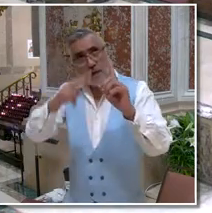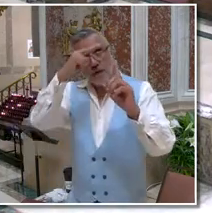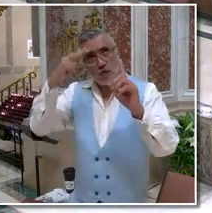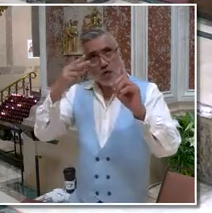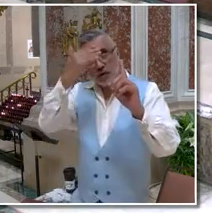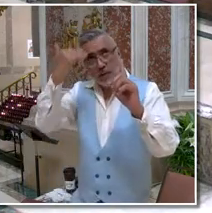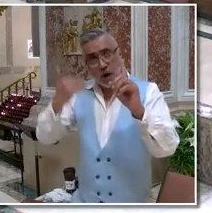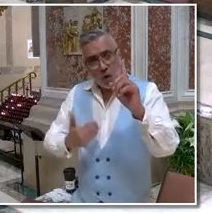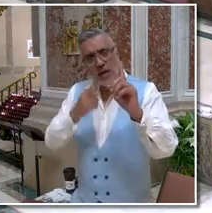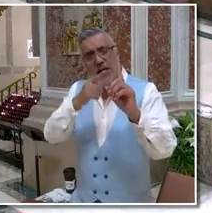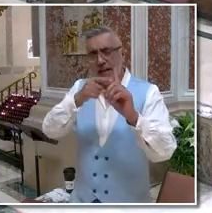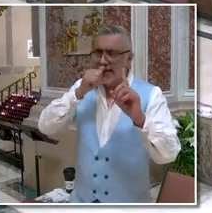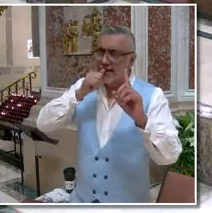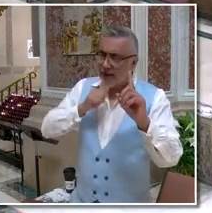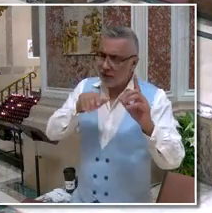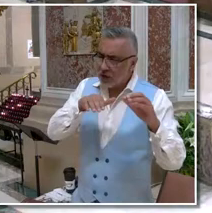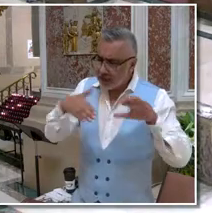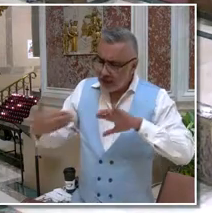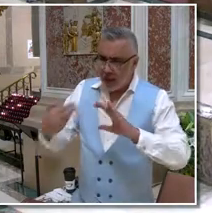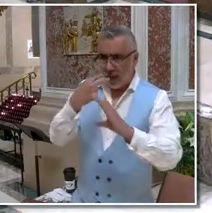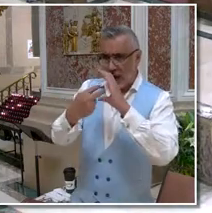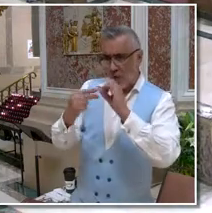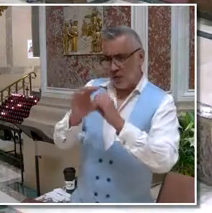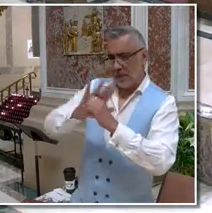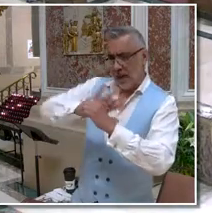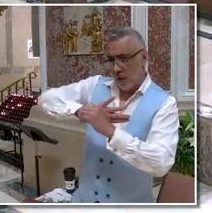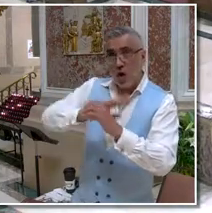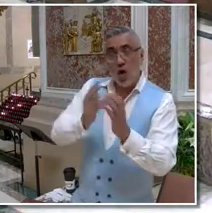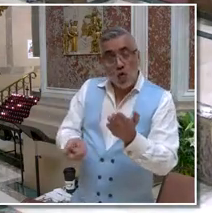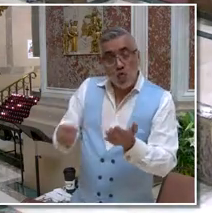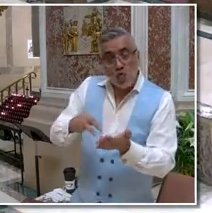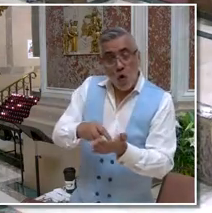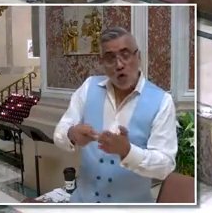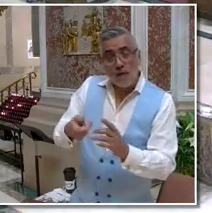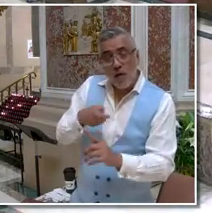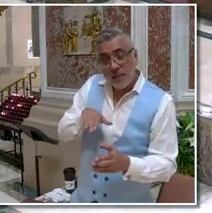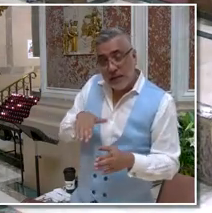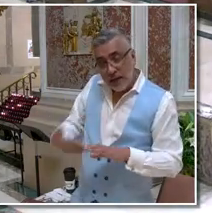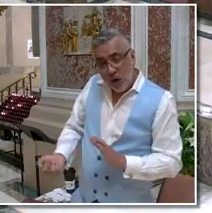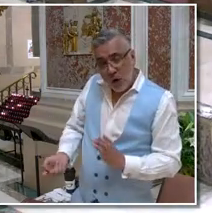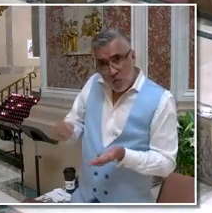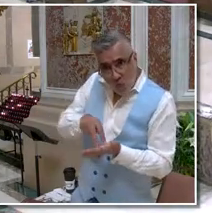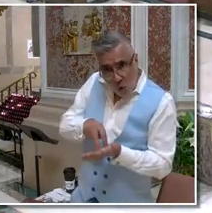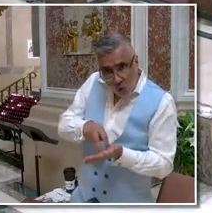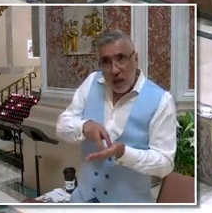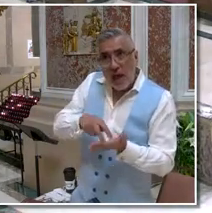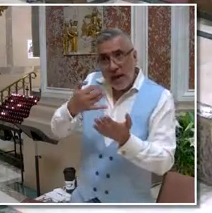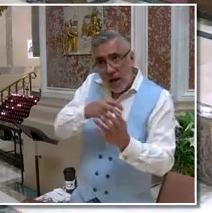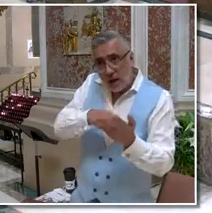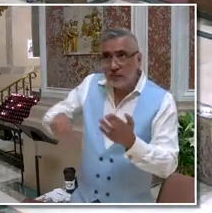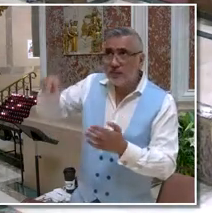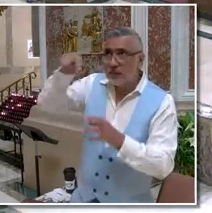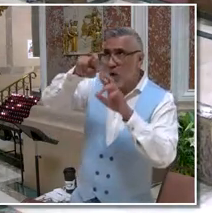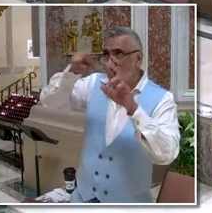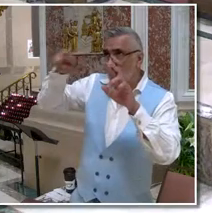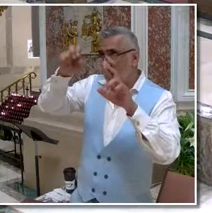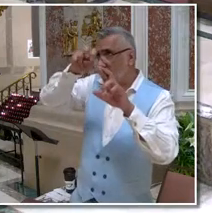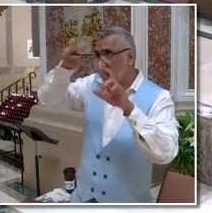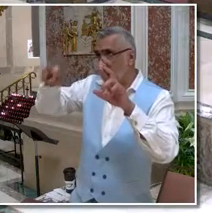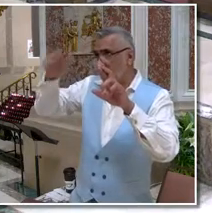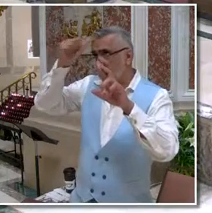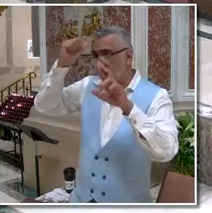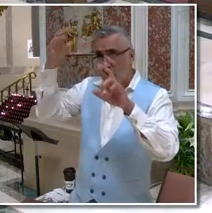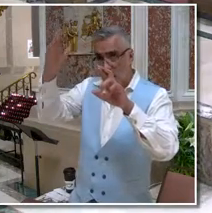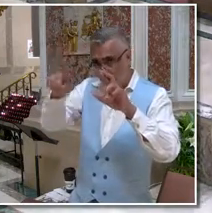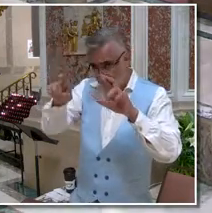Mary, suffered death and was buried, rose again from the dead, and is seated at the right hand of the